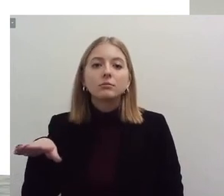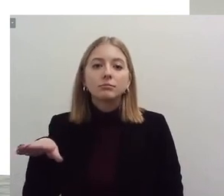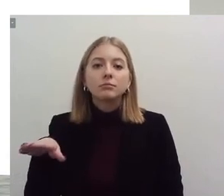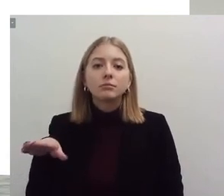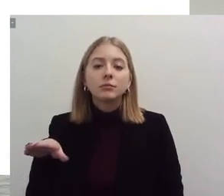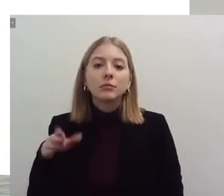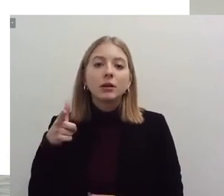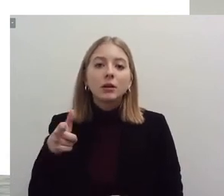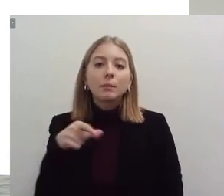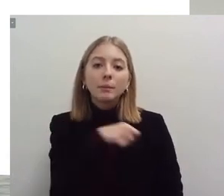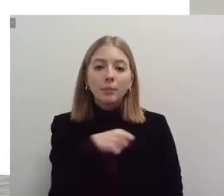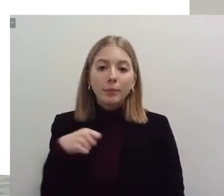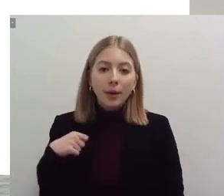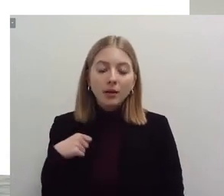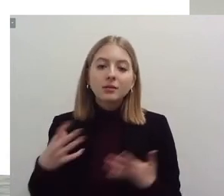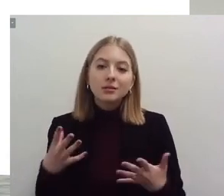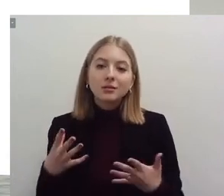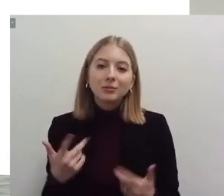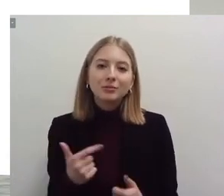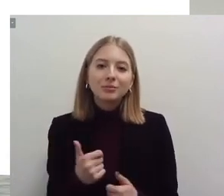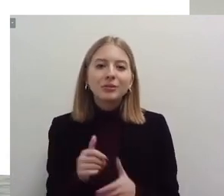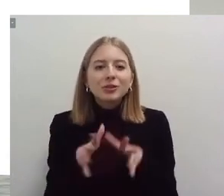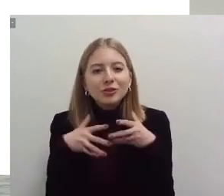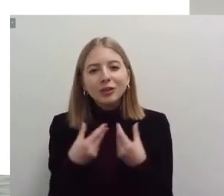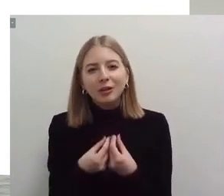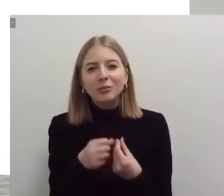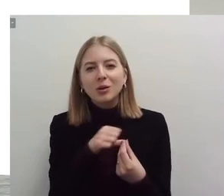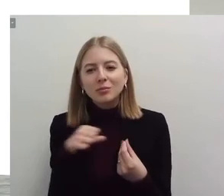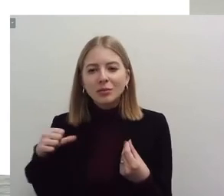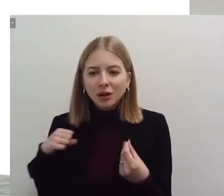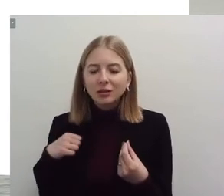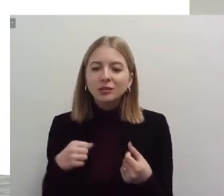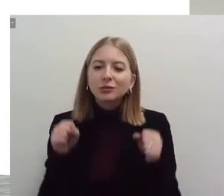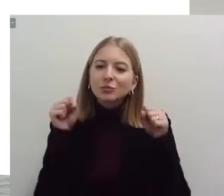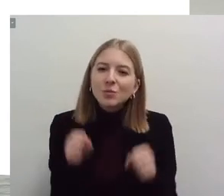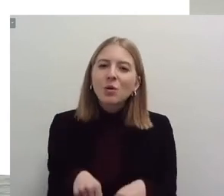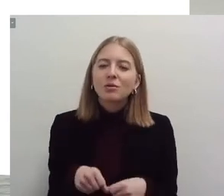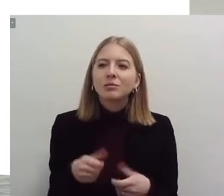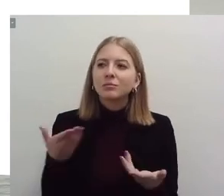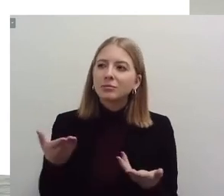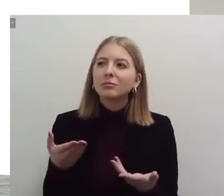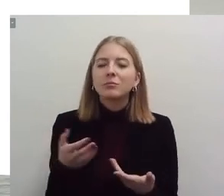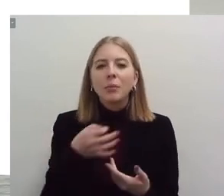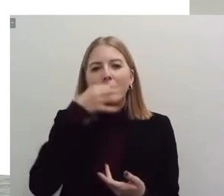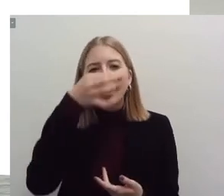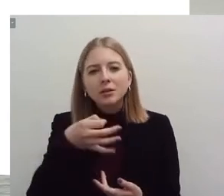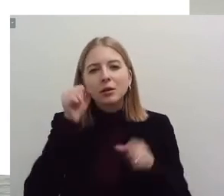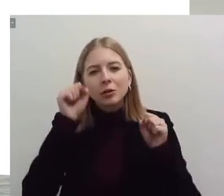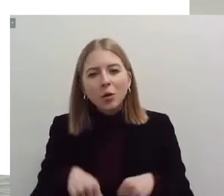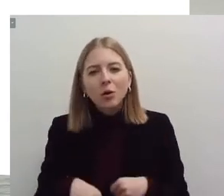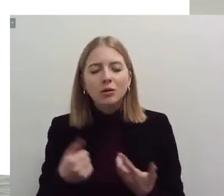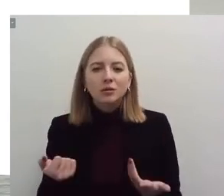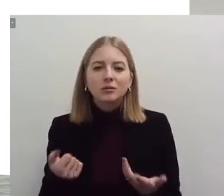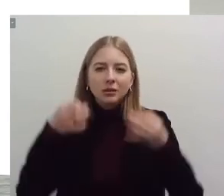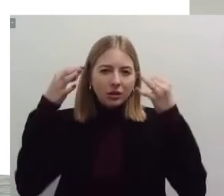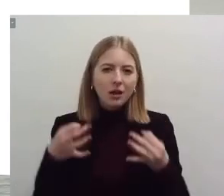can become a norm, that we don't have to talk to, for example, like if you take 20 different kids